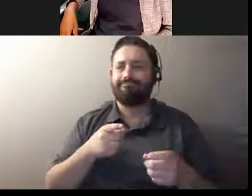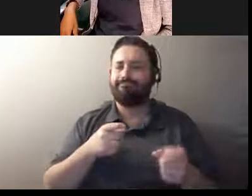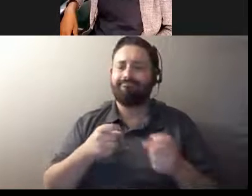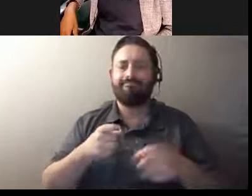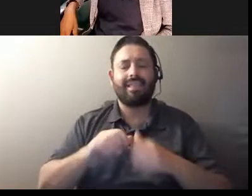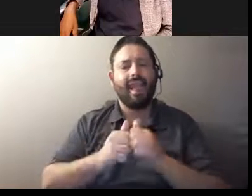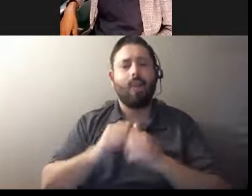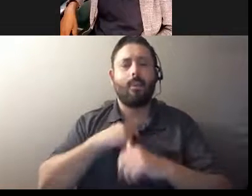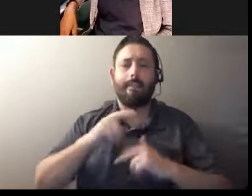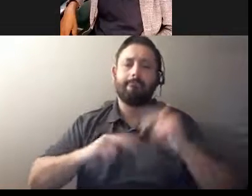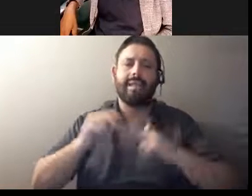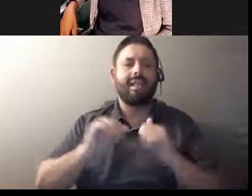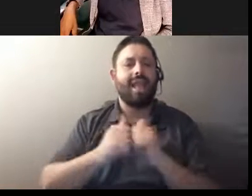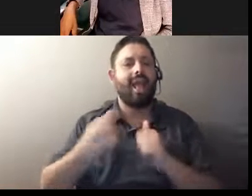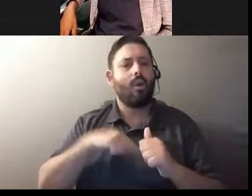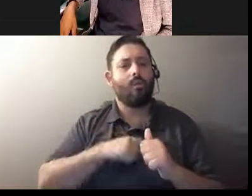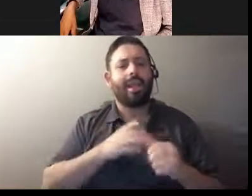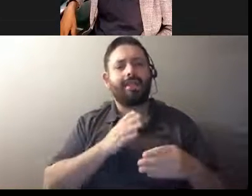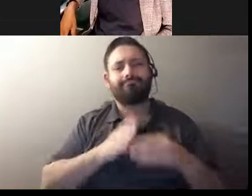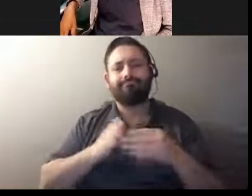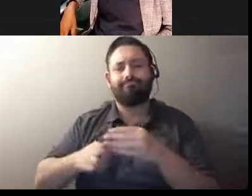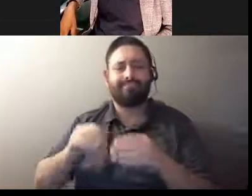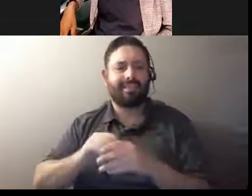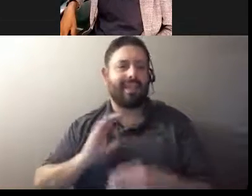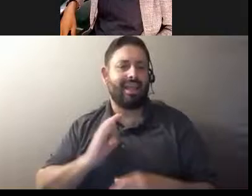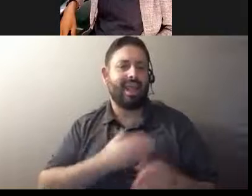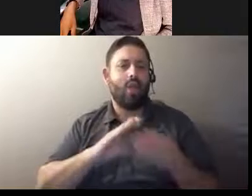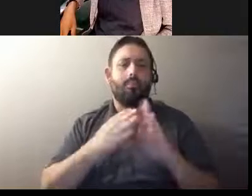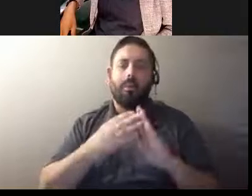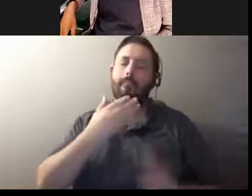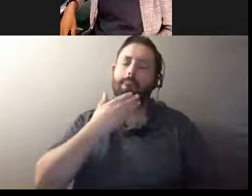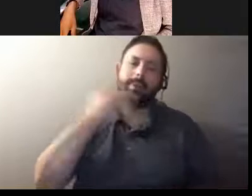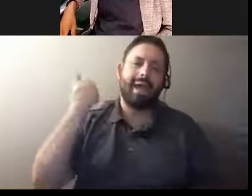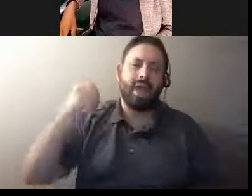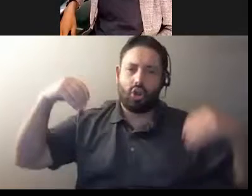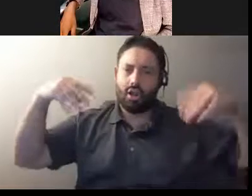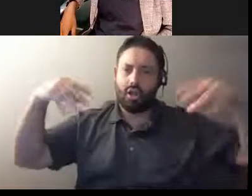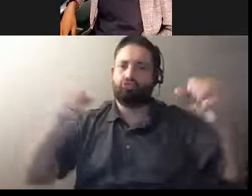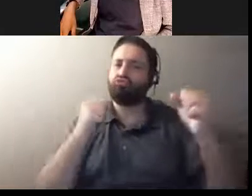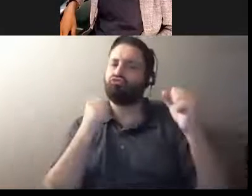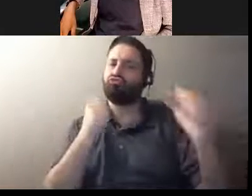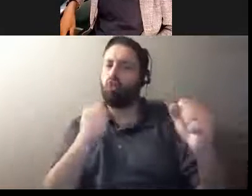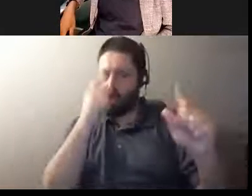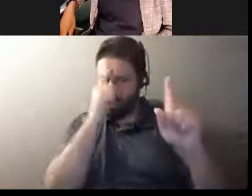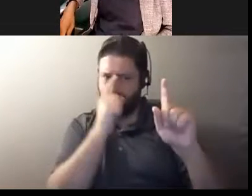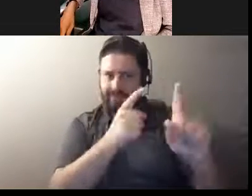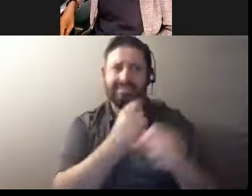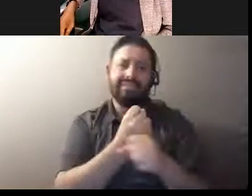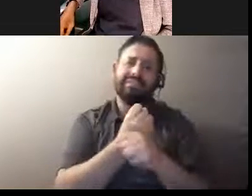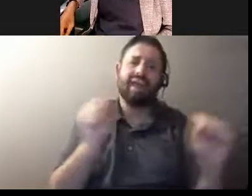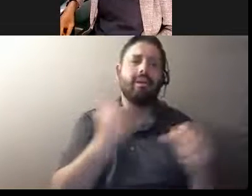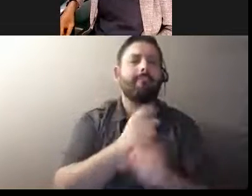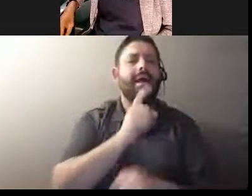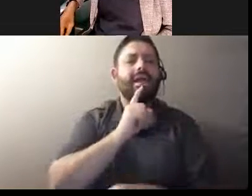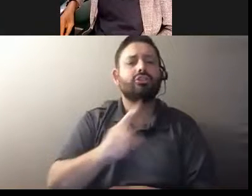how we execute things in our communities. So better lighting is a strong initiative of mine. Safety, making sure the curb